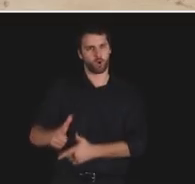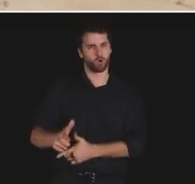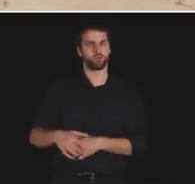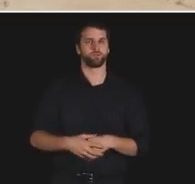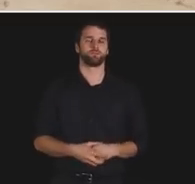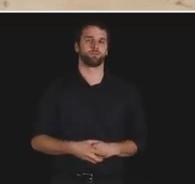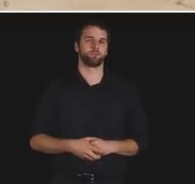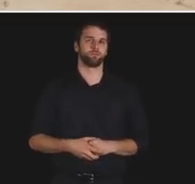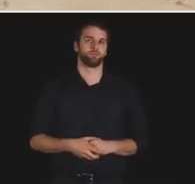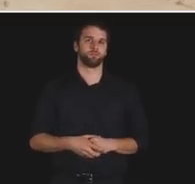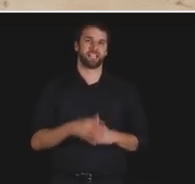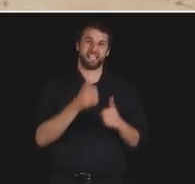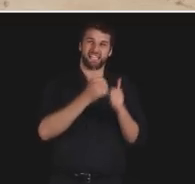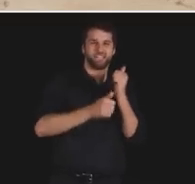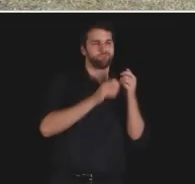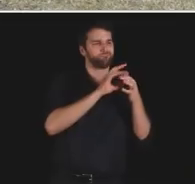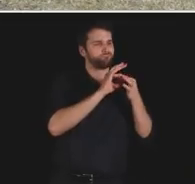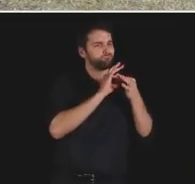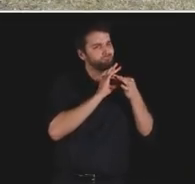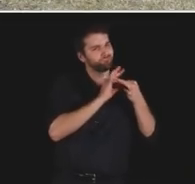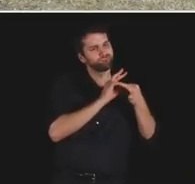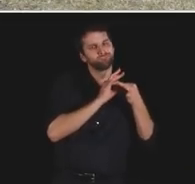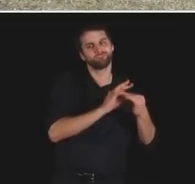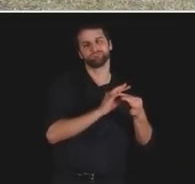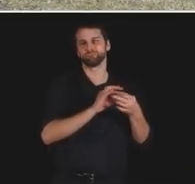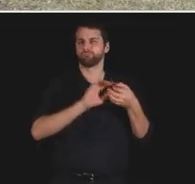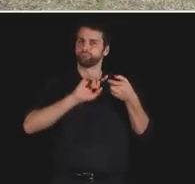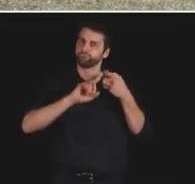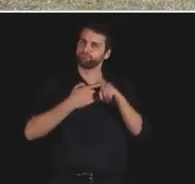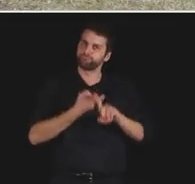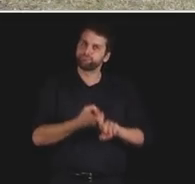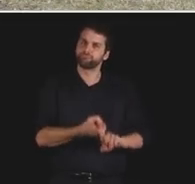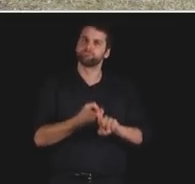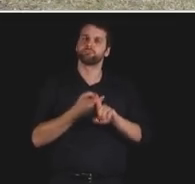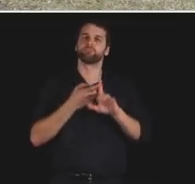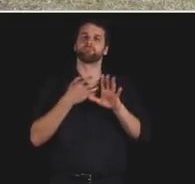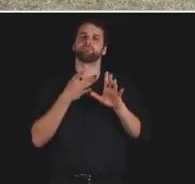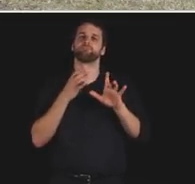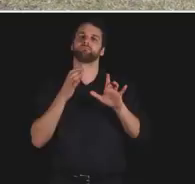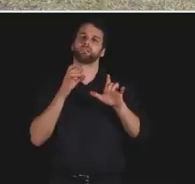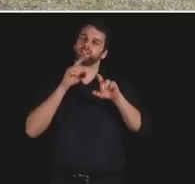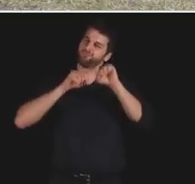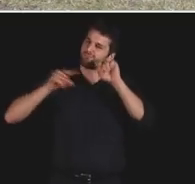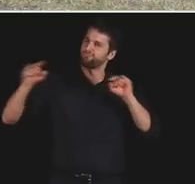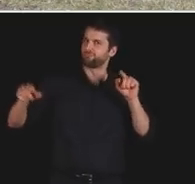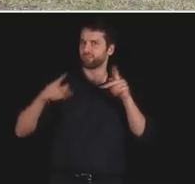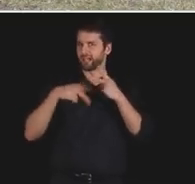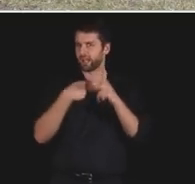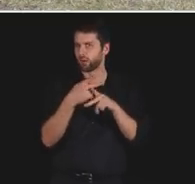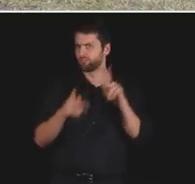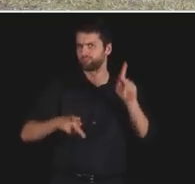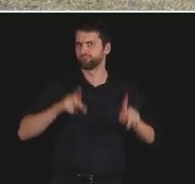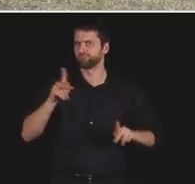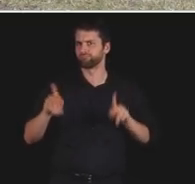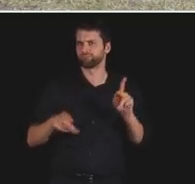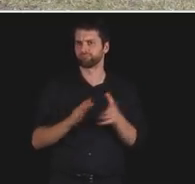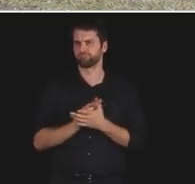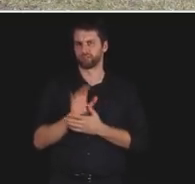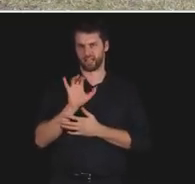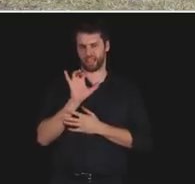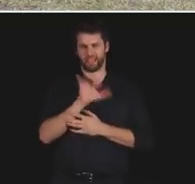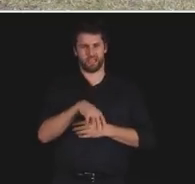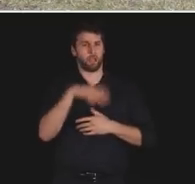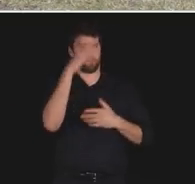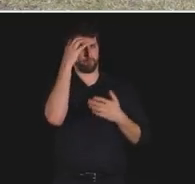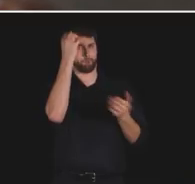connections, characters, these are the memories that really stick with you when you travel, especially when you share such an intense interest